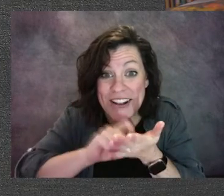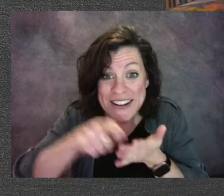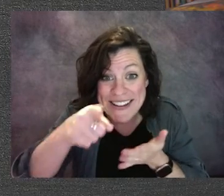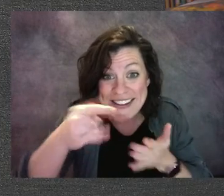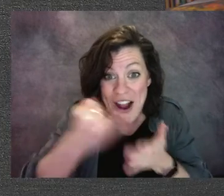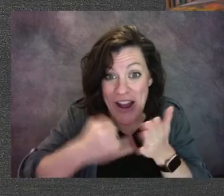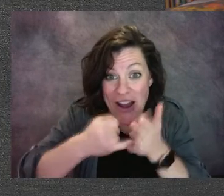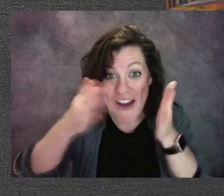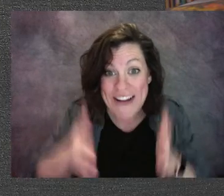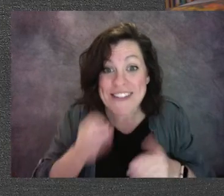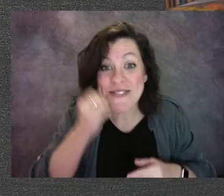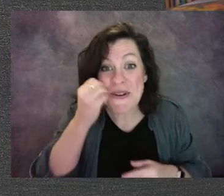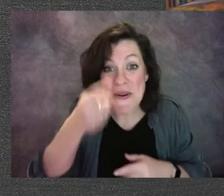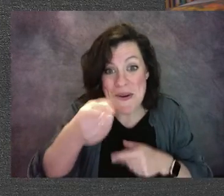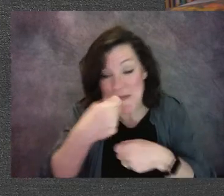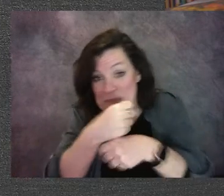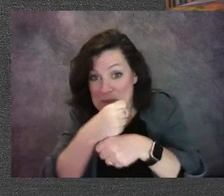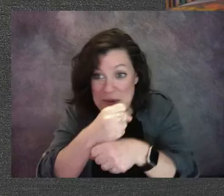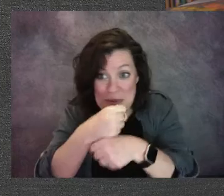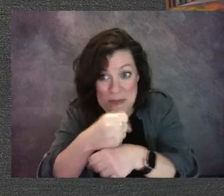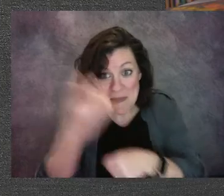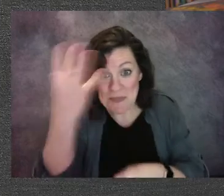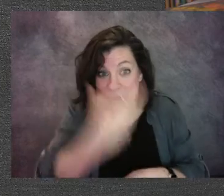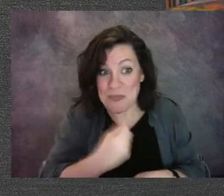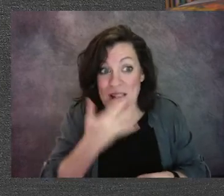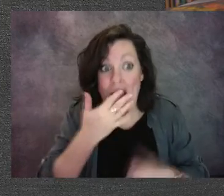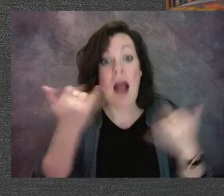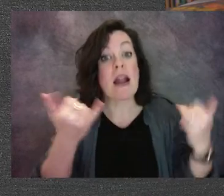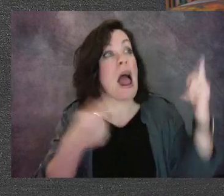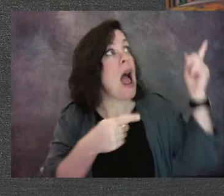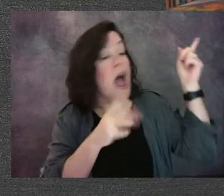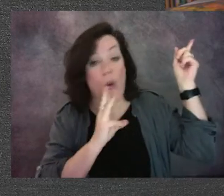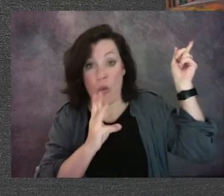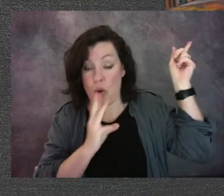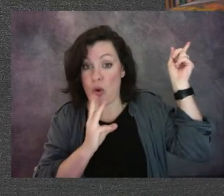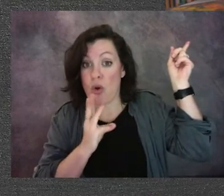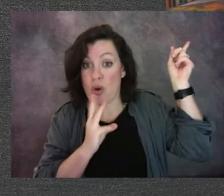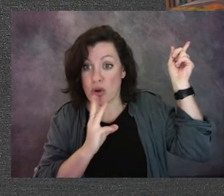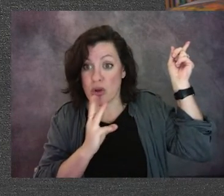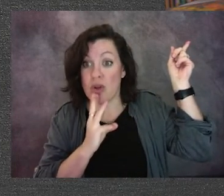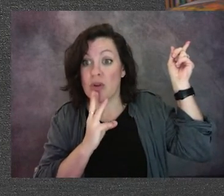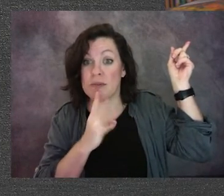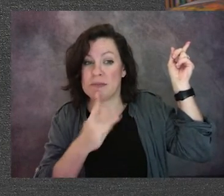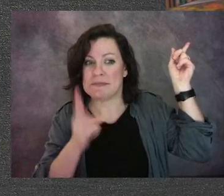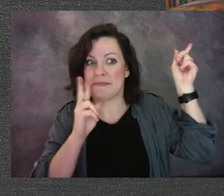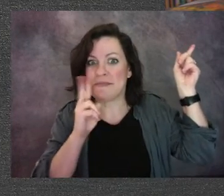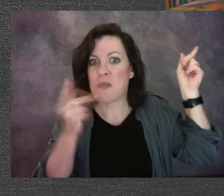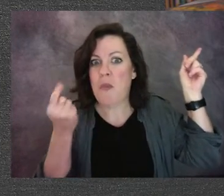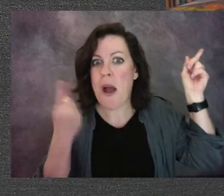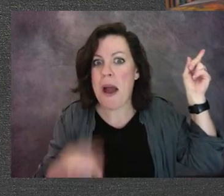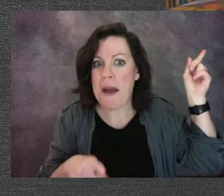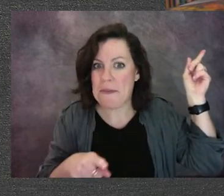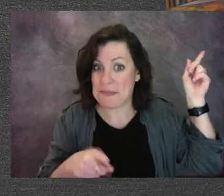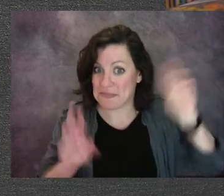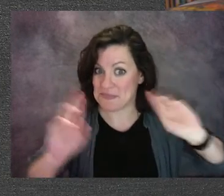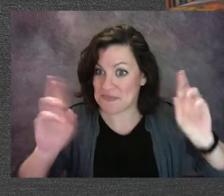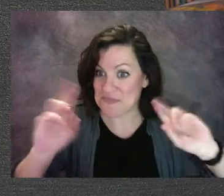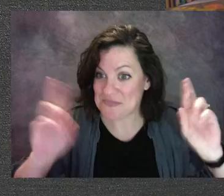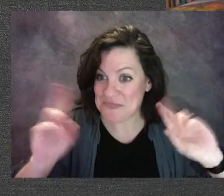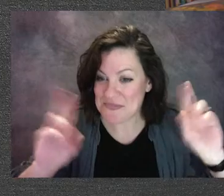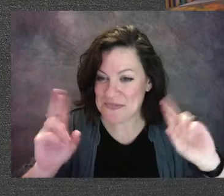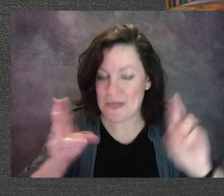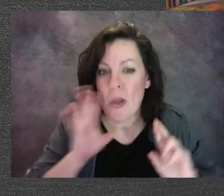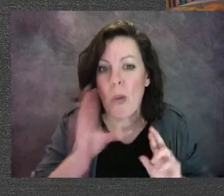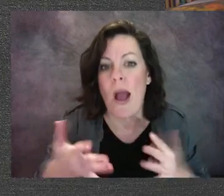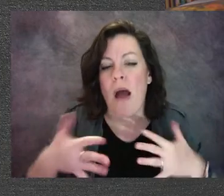coloring? We got the next step. Next step is we're gonna squirt it with some water and watch these